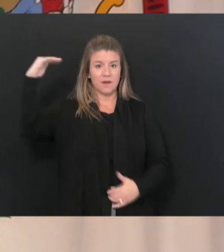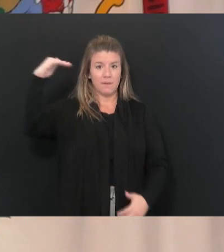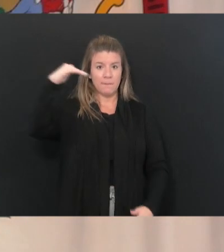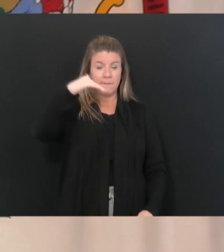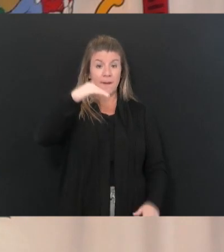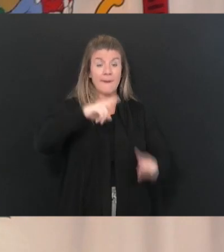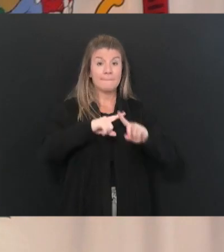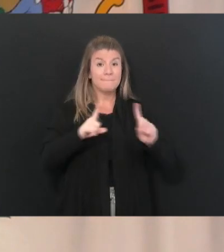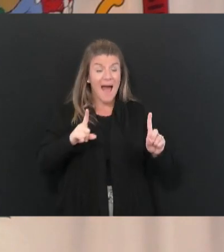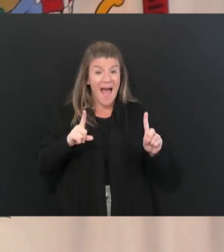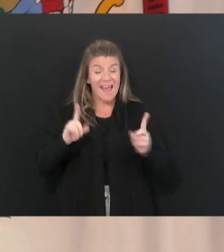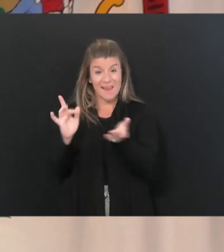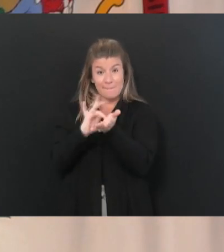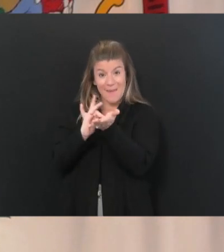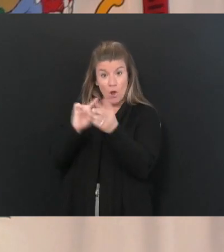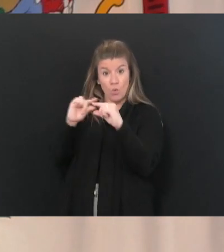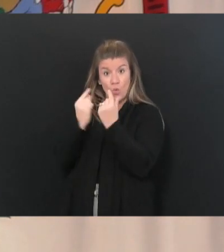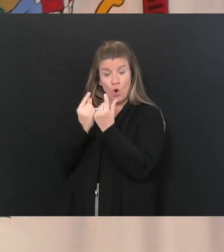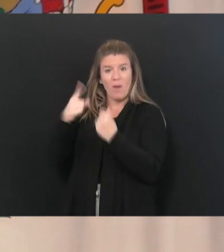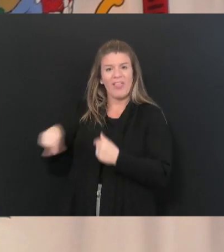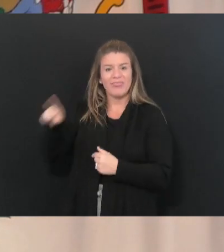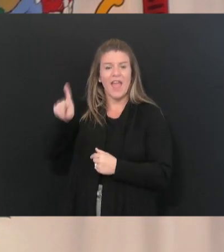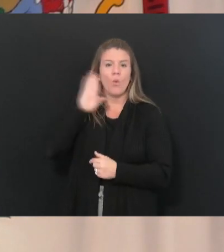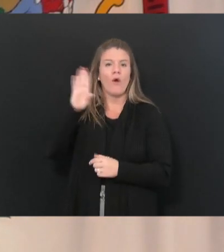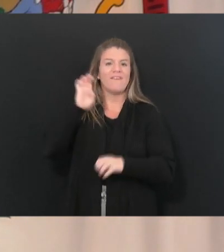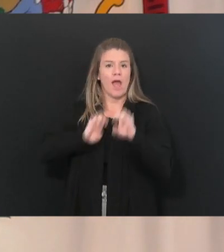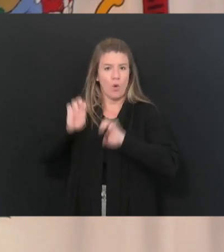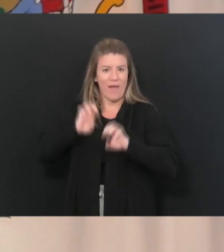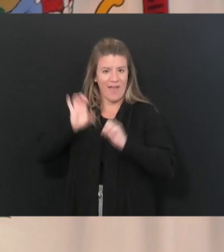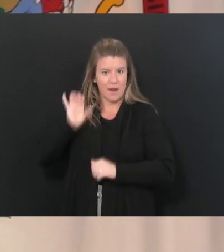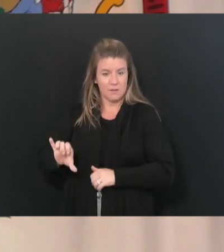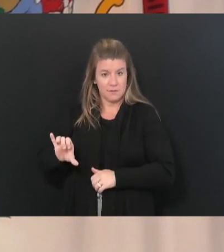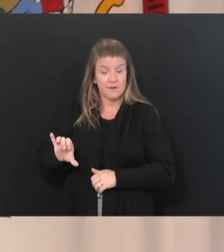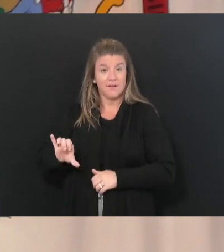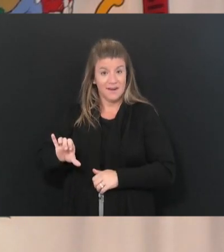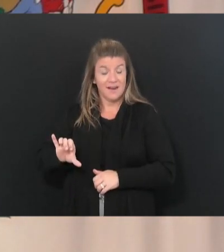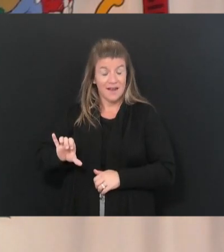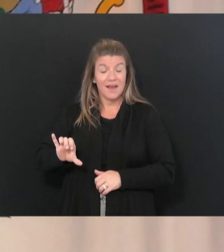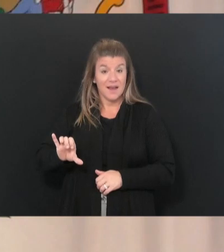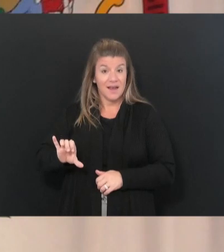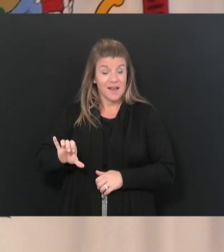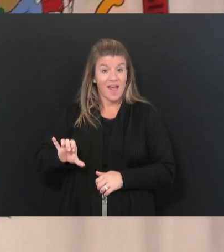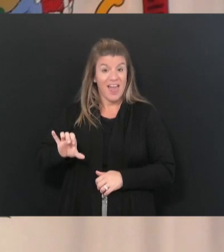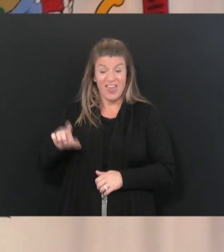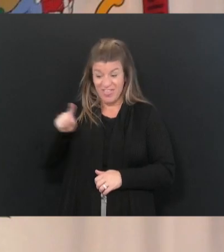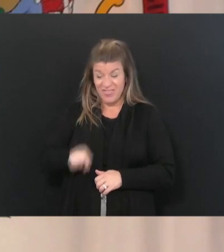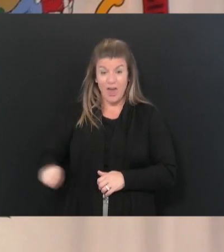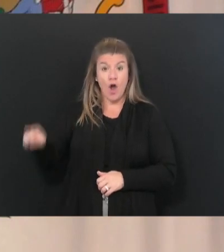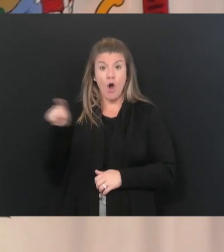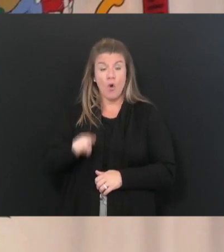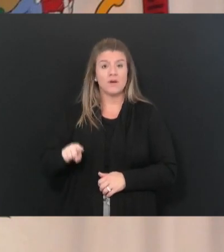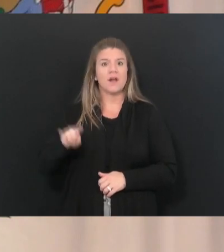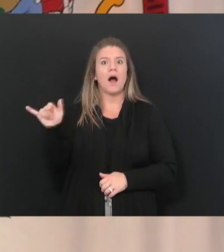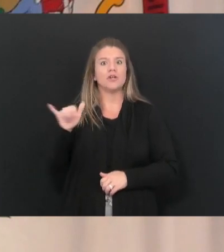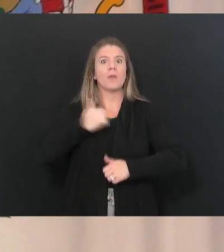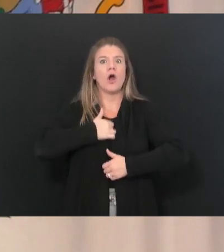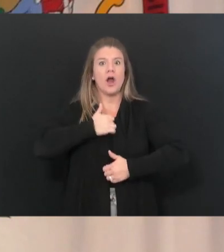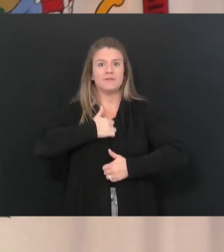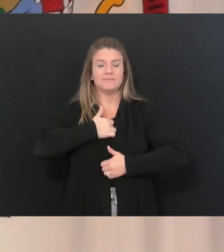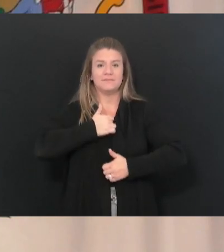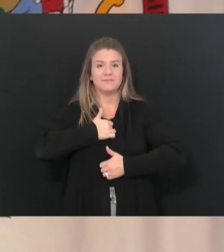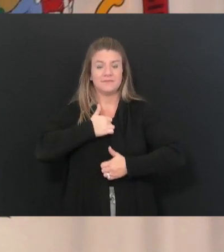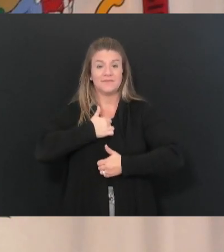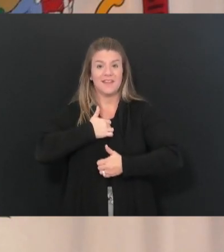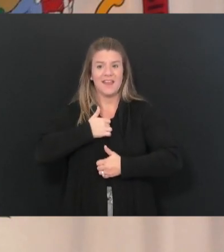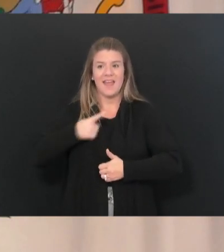to be the ones to evaluate. And then right behind that, they absolutely are the ones with our guard and everything to tell